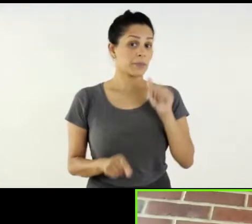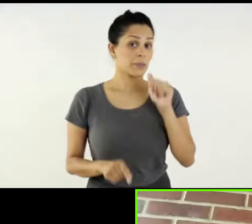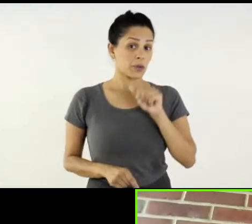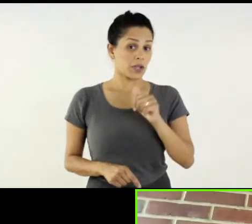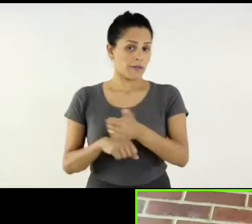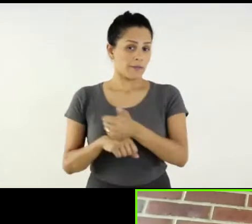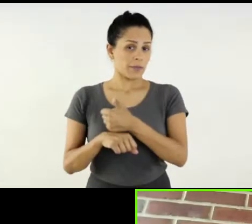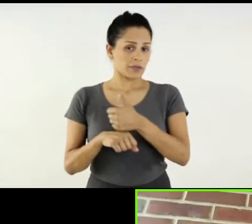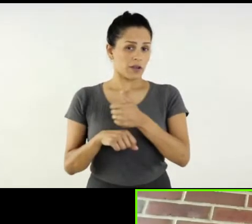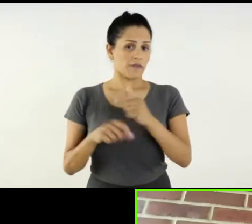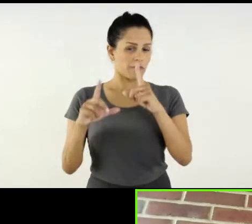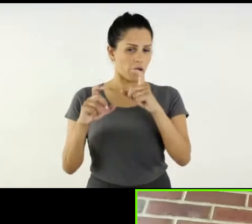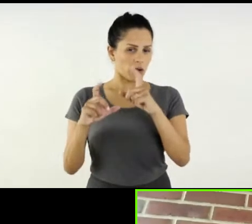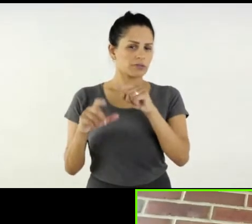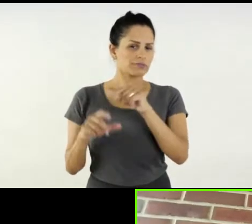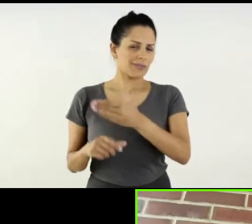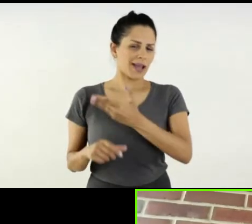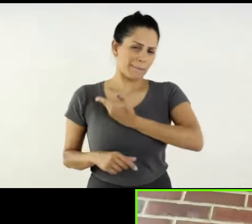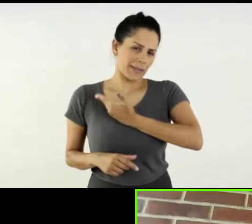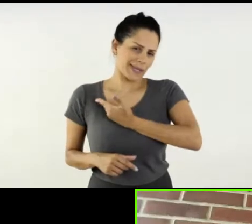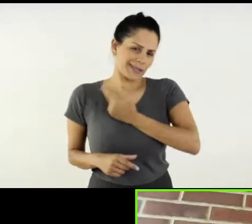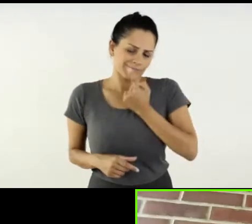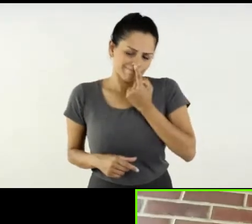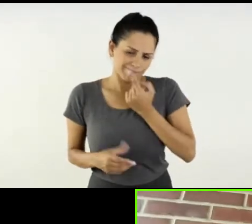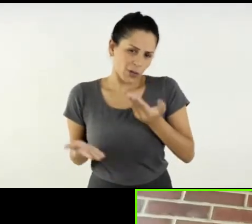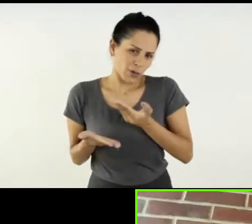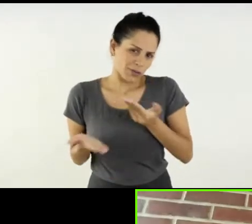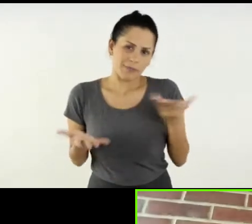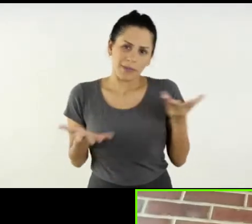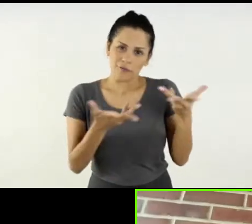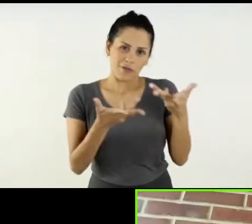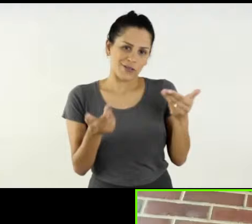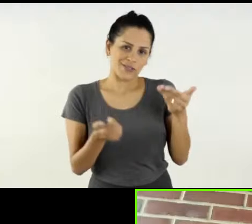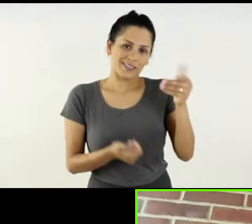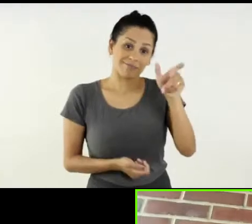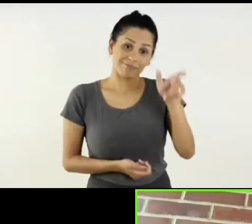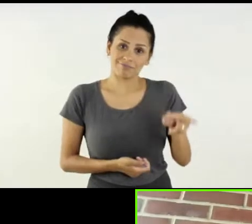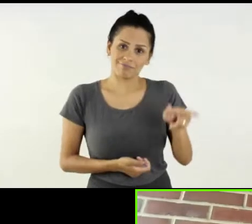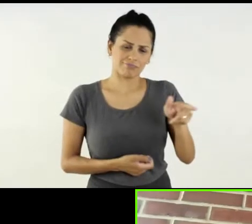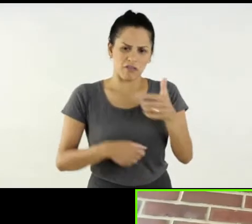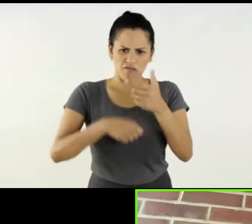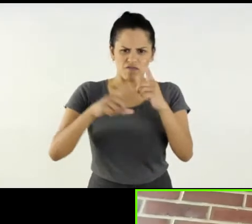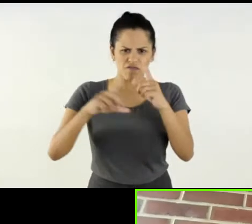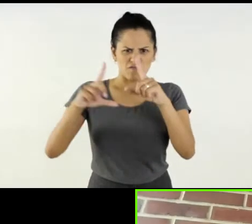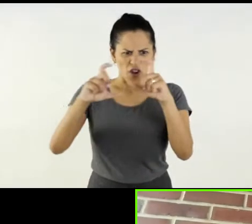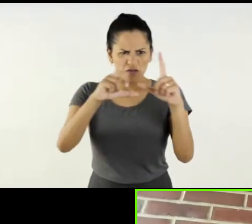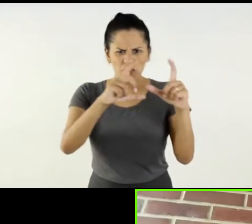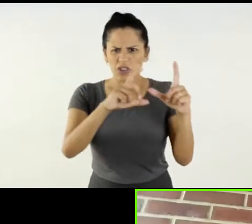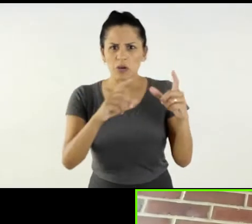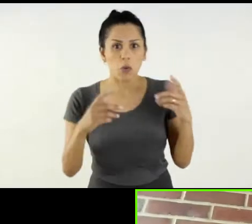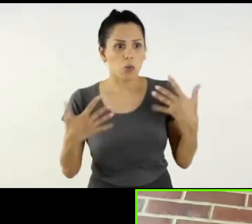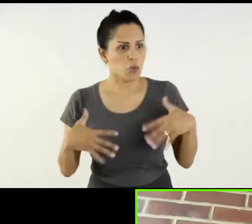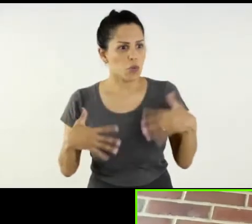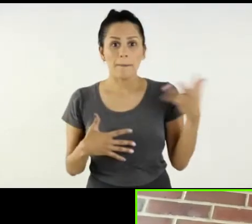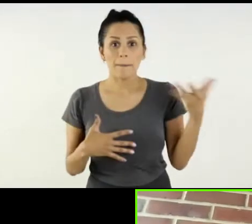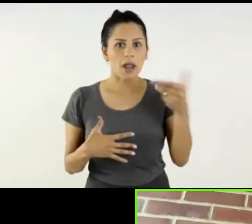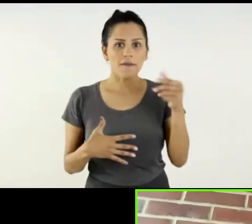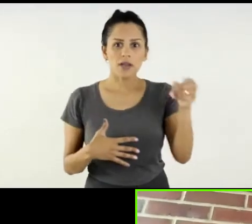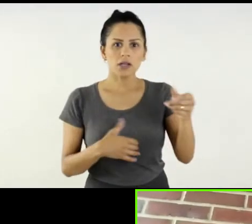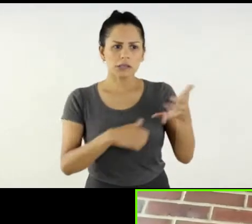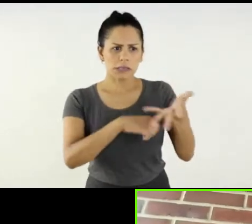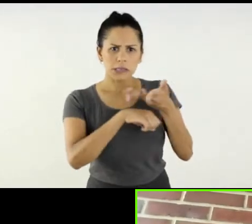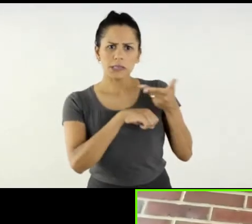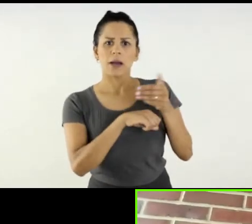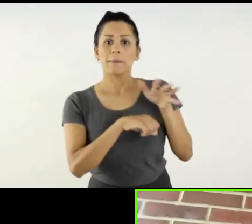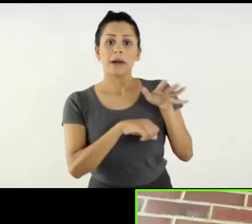a really incredible photographer who's never had an exhibition and has worked as a social worker on and off when not living on the land, and I are